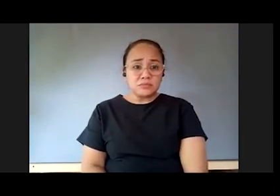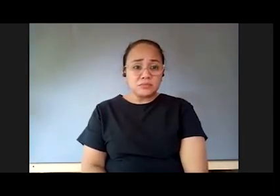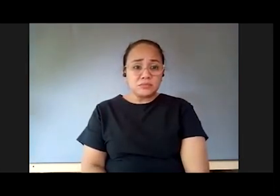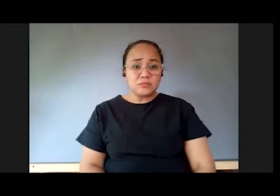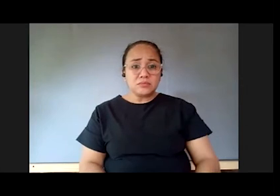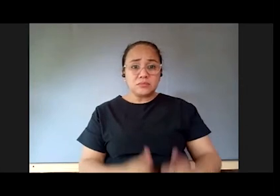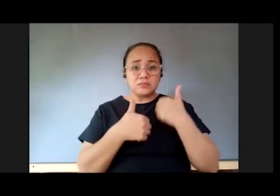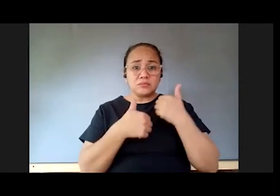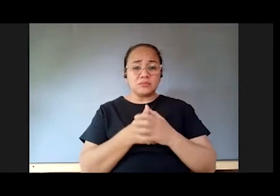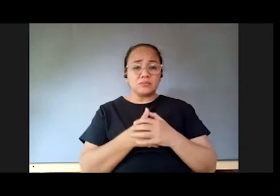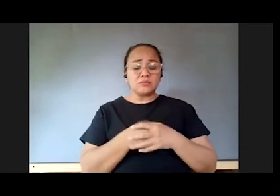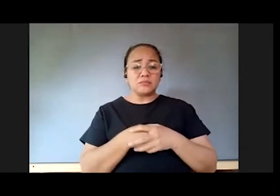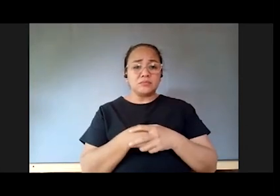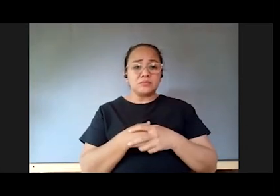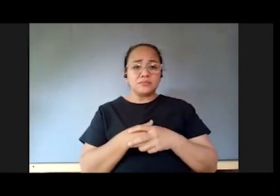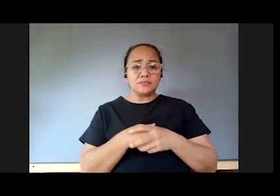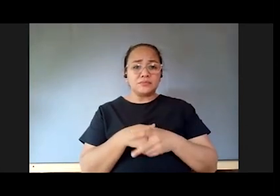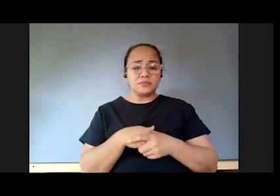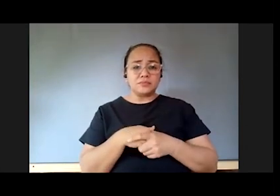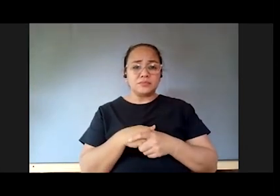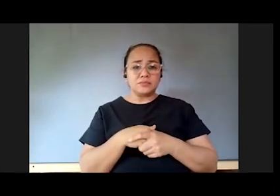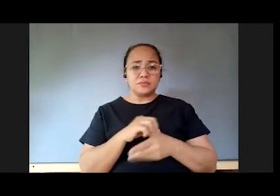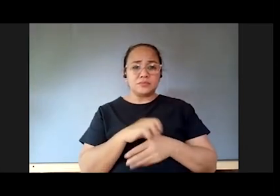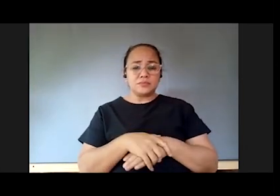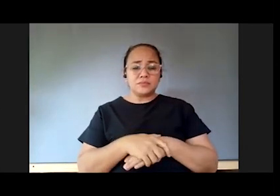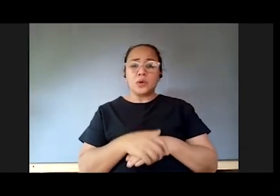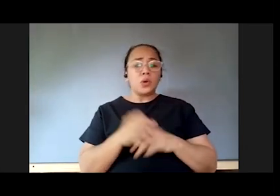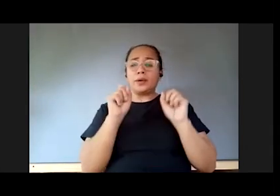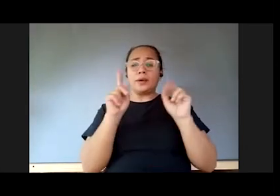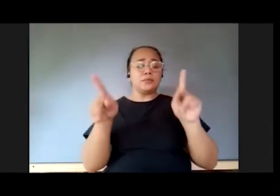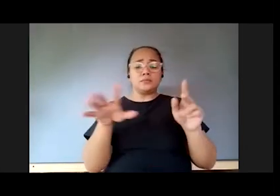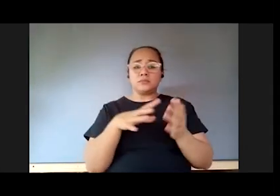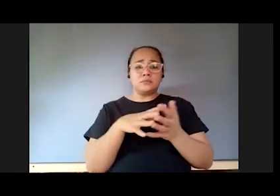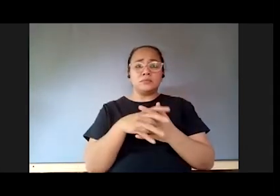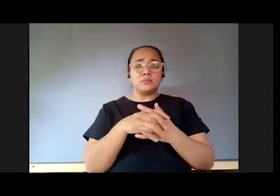No, Ray is saying no. Okay, then it